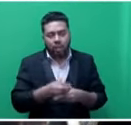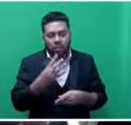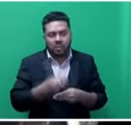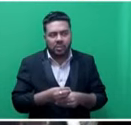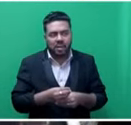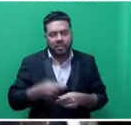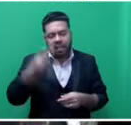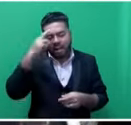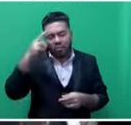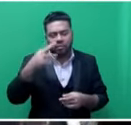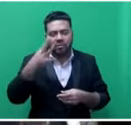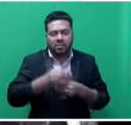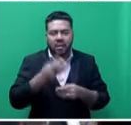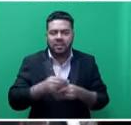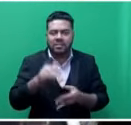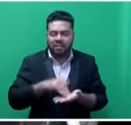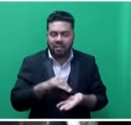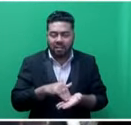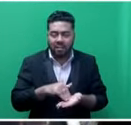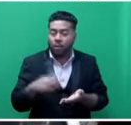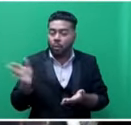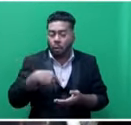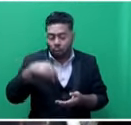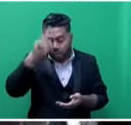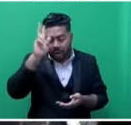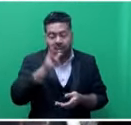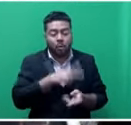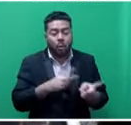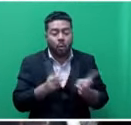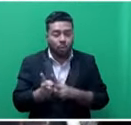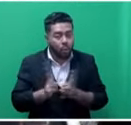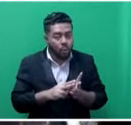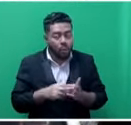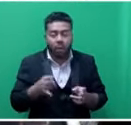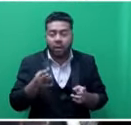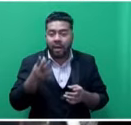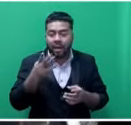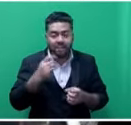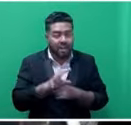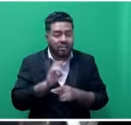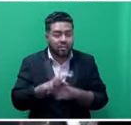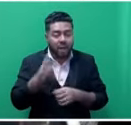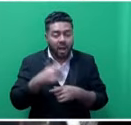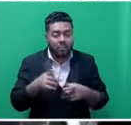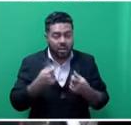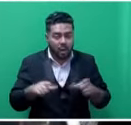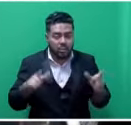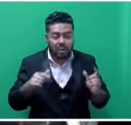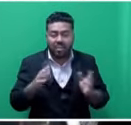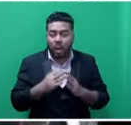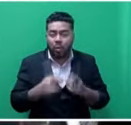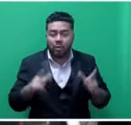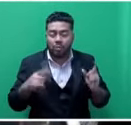Tally Centre. That all Turangani Koro advisory councillors, provincial councils, the Kino councils, town